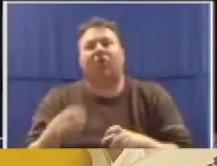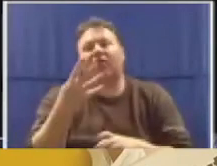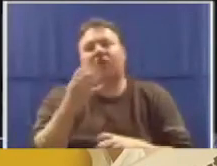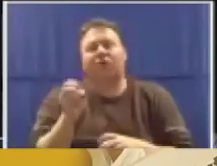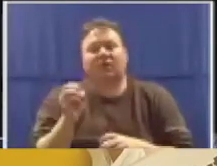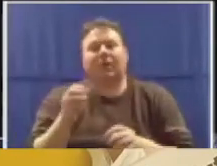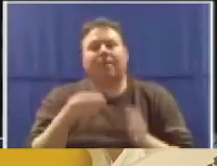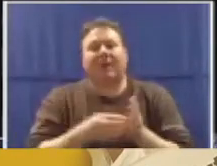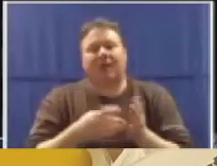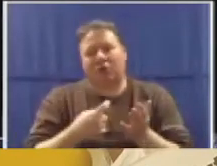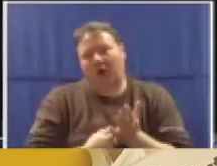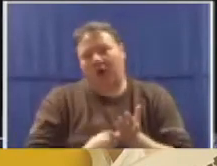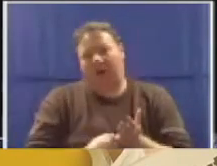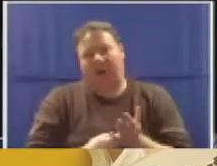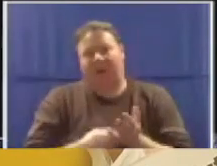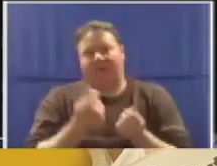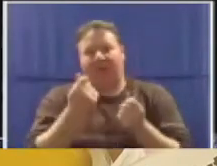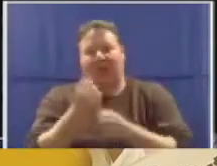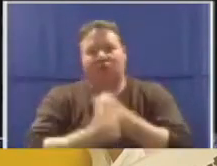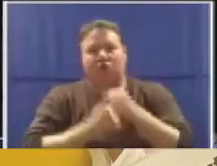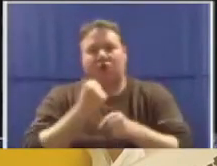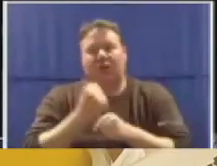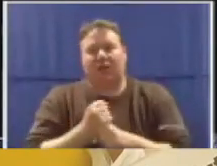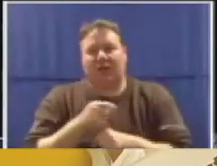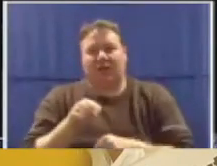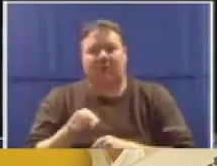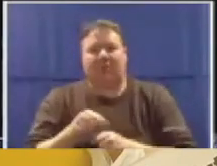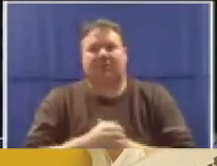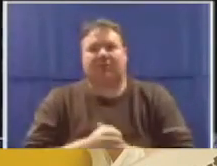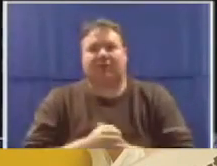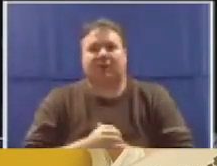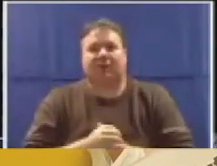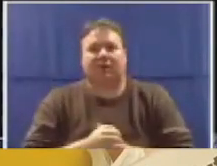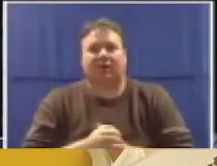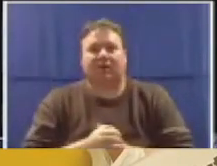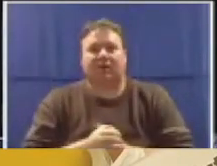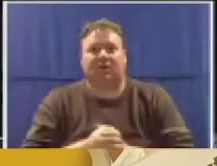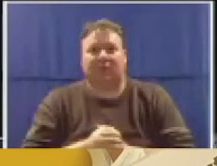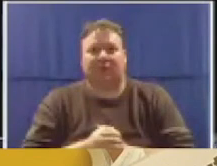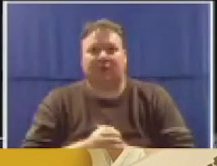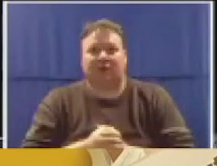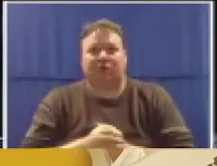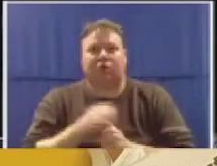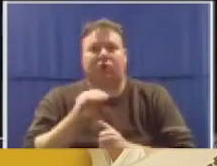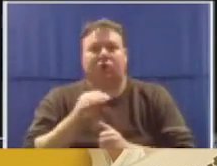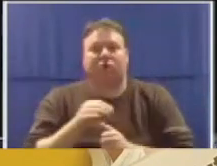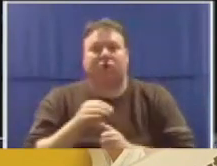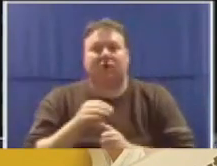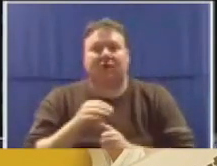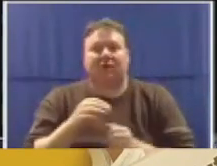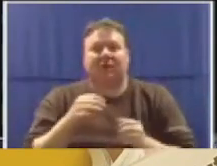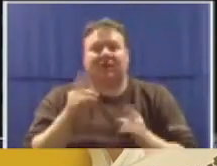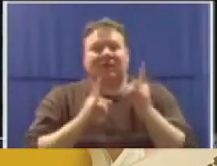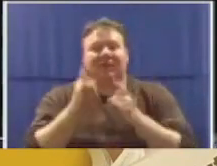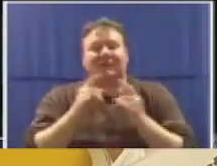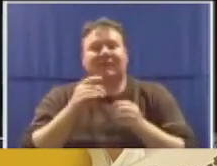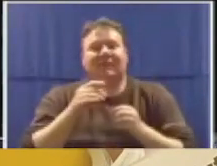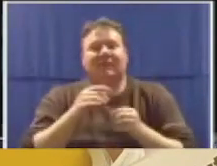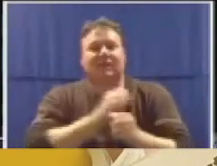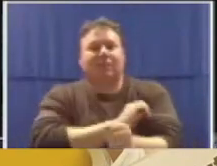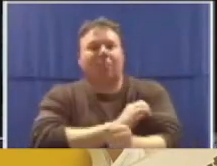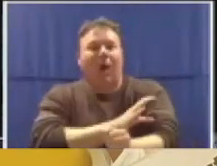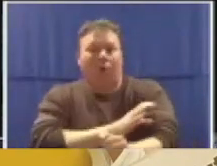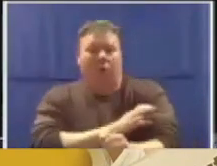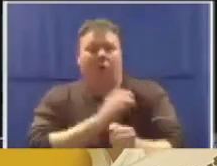million rand in this financial year just to secure critical infrastructure. In Joburg, City Power is spending 100